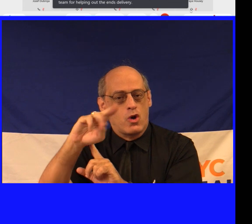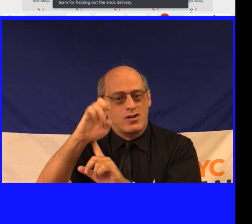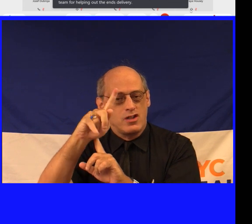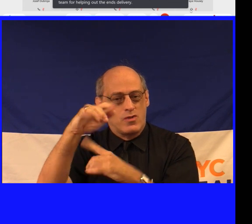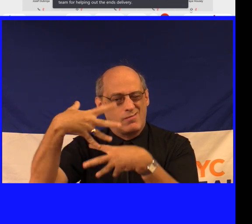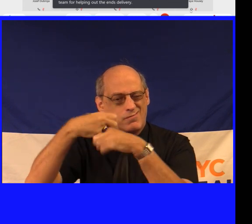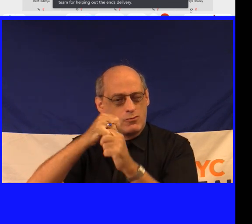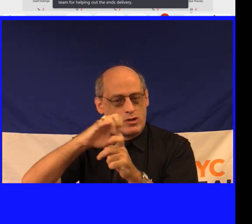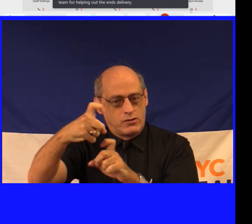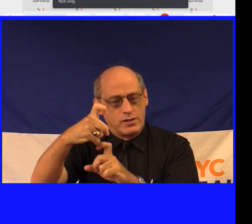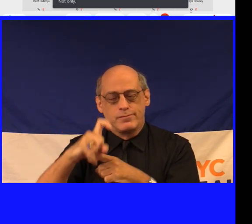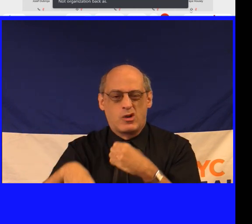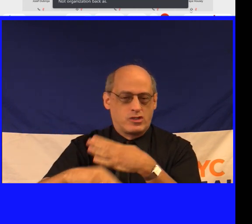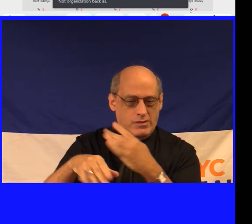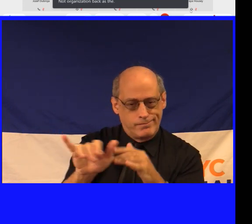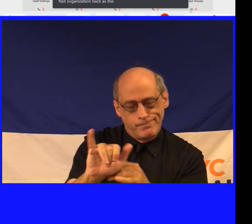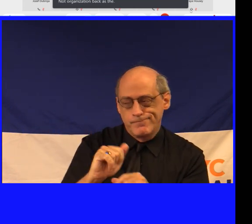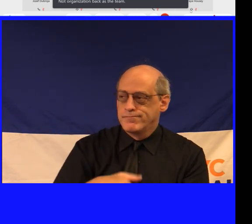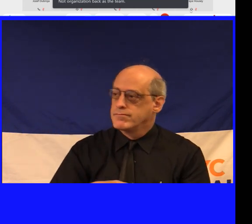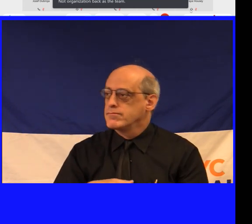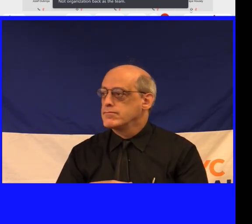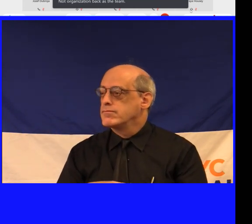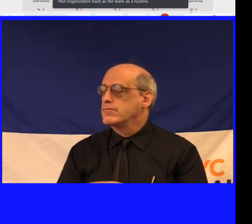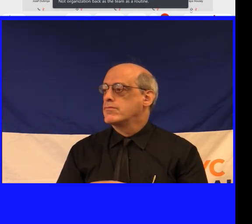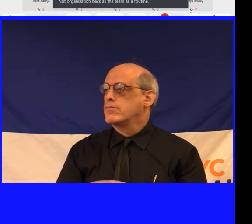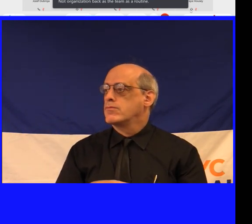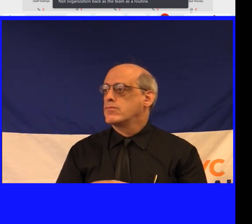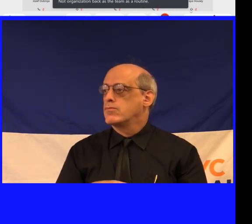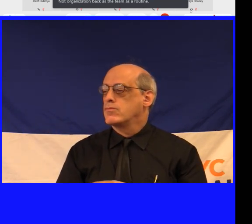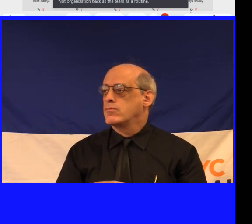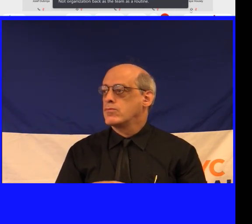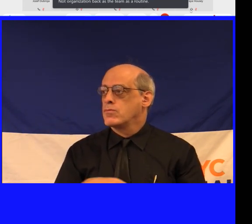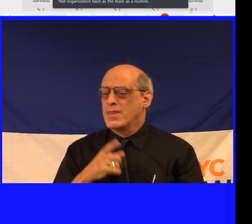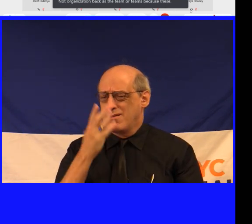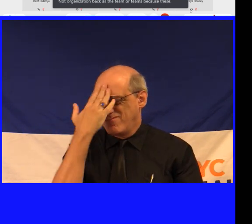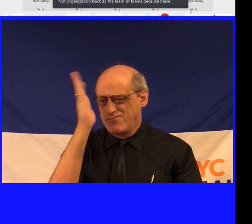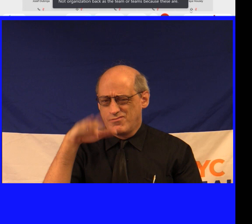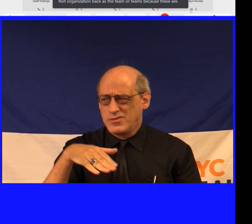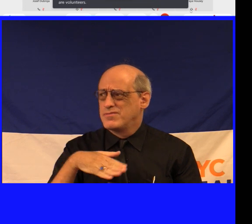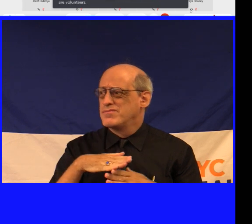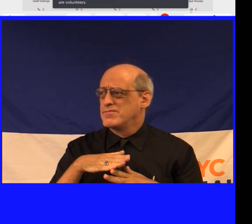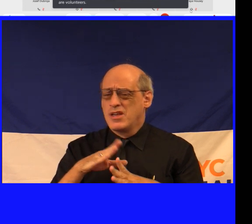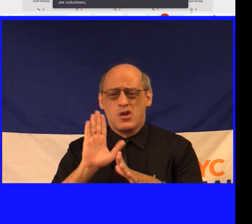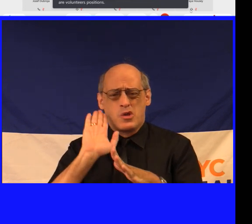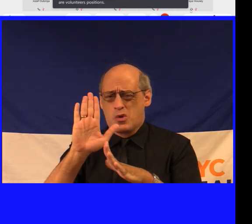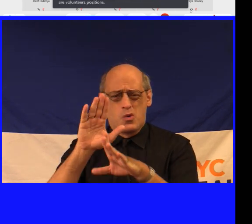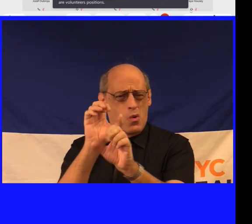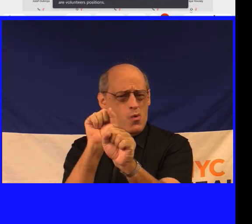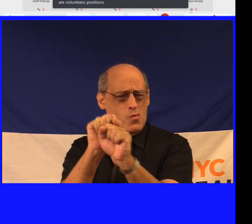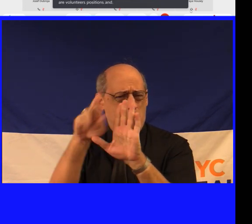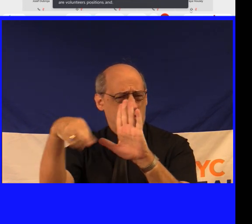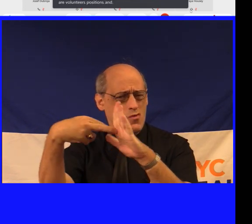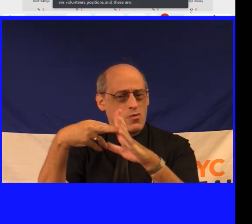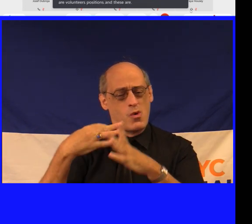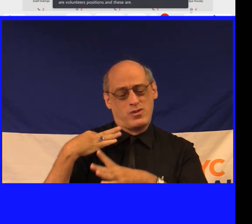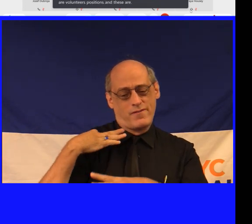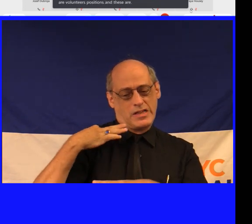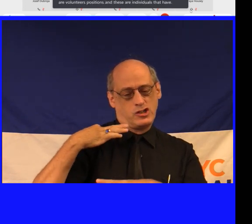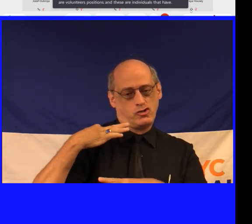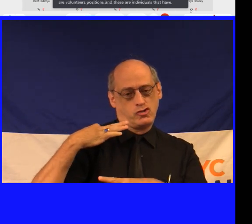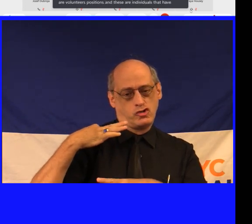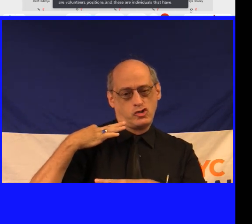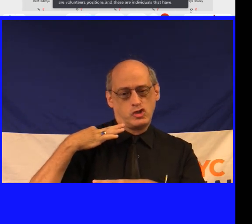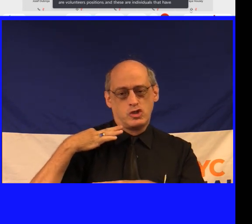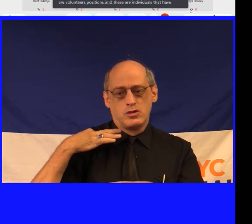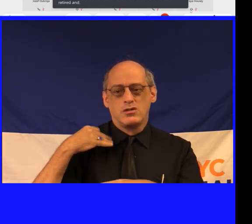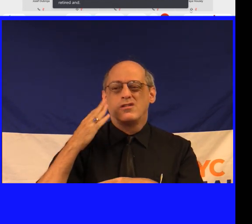not organization, but I guess the team, auxiliary teams, because, you know, these are volunteers positions and these are individuals that have retired